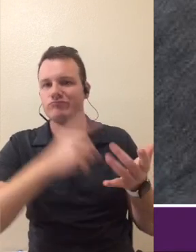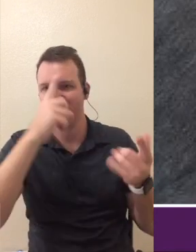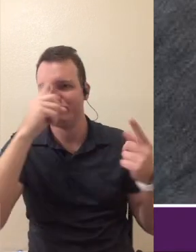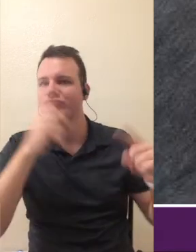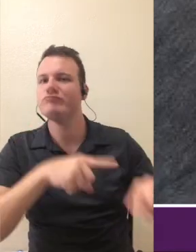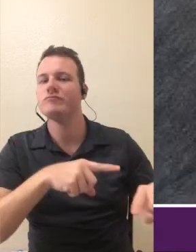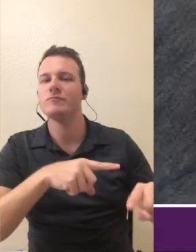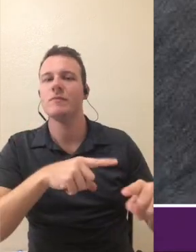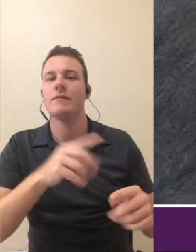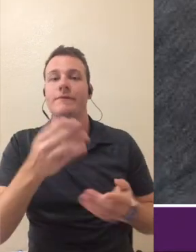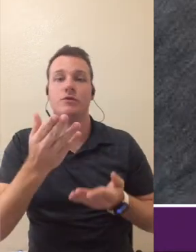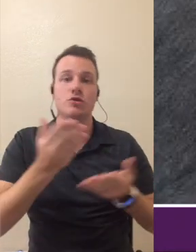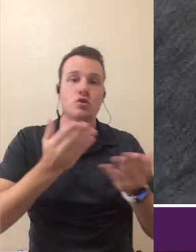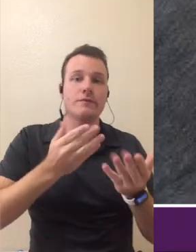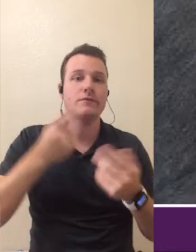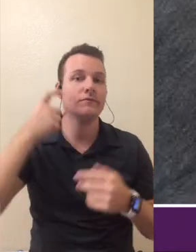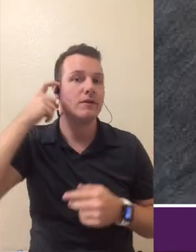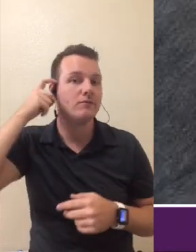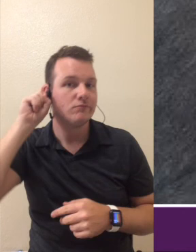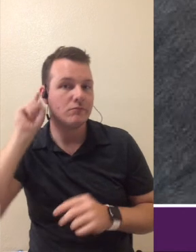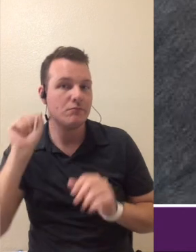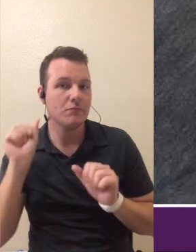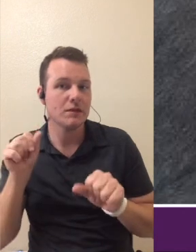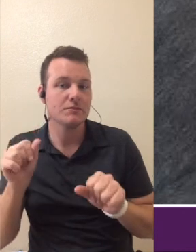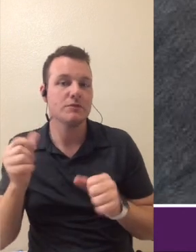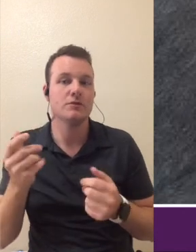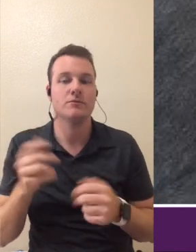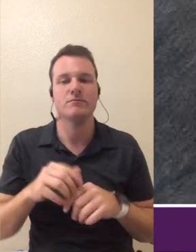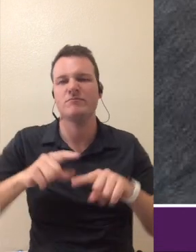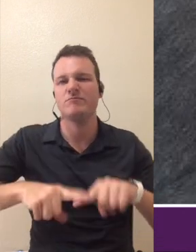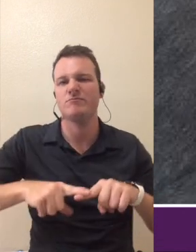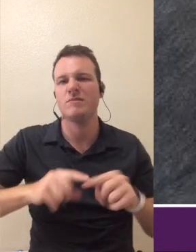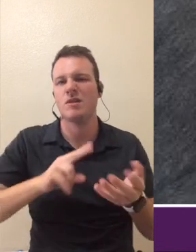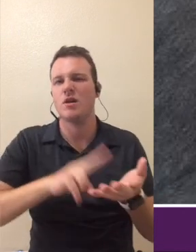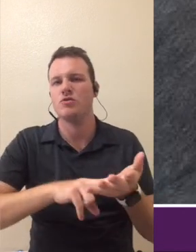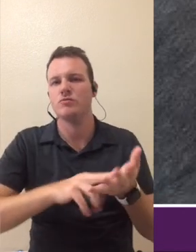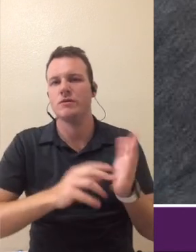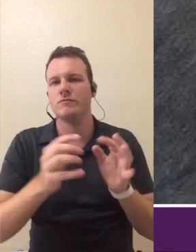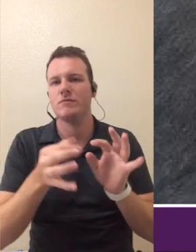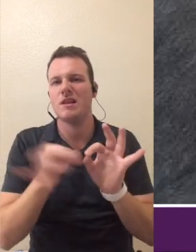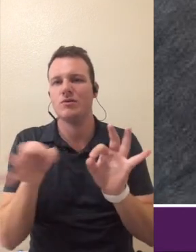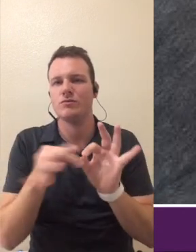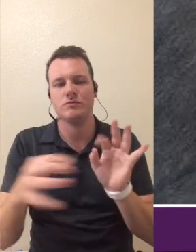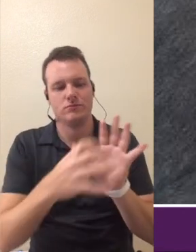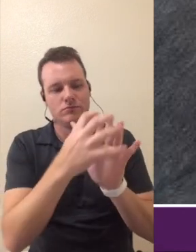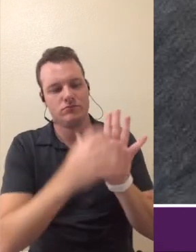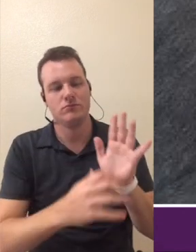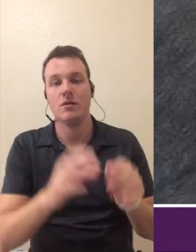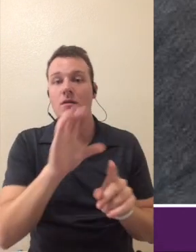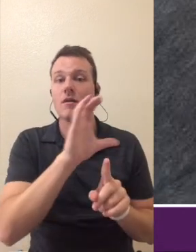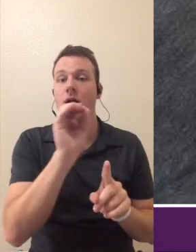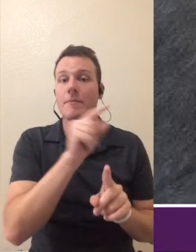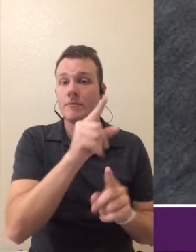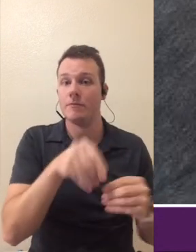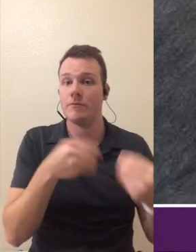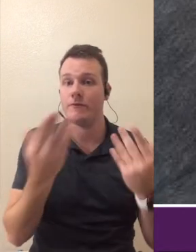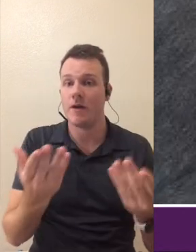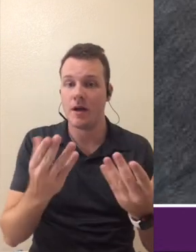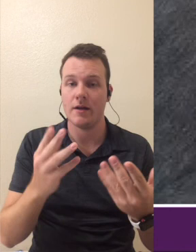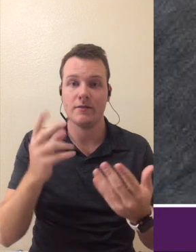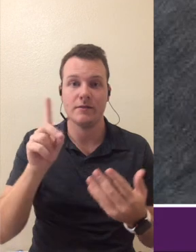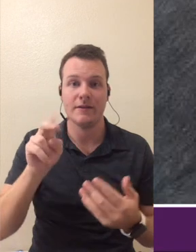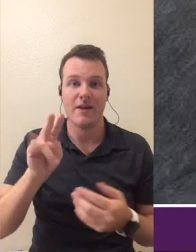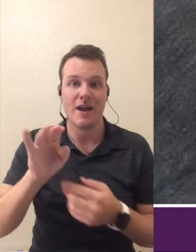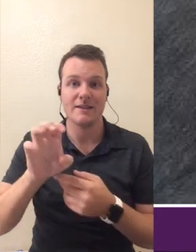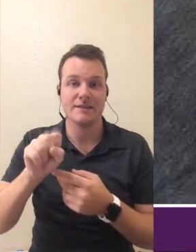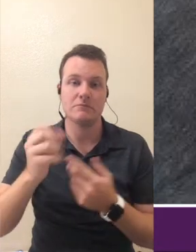X amount for the services and potentially for the devices, or depending on how the contract is written, maybe the company will provide the